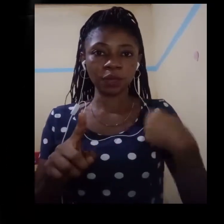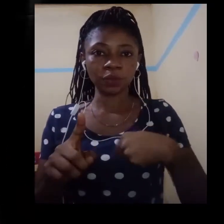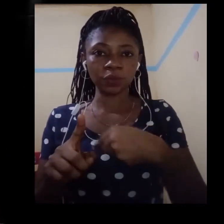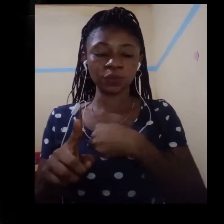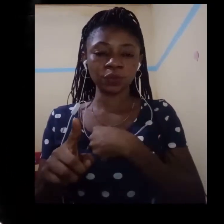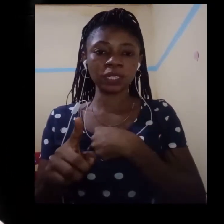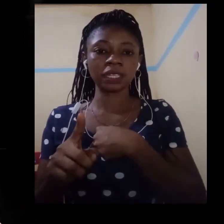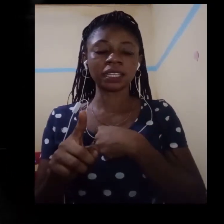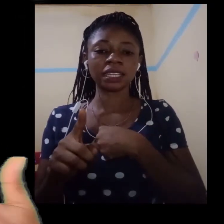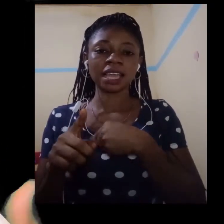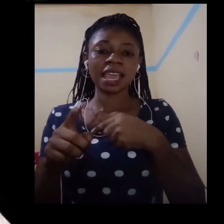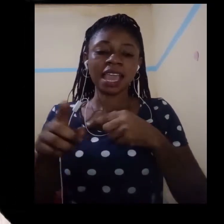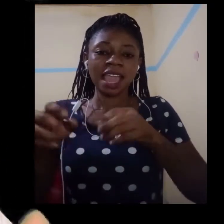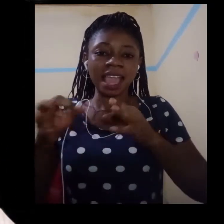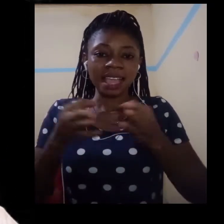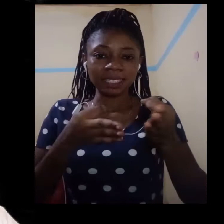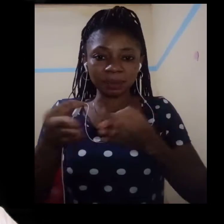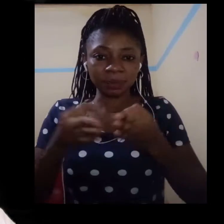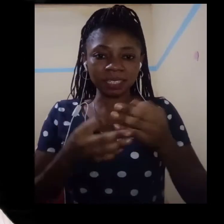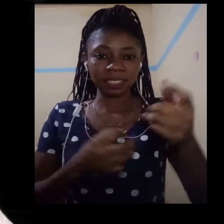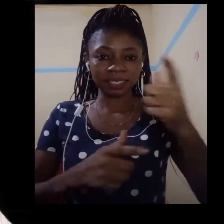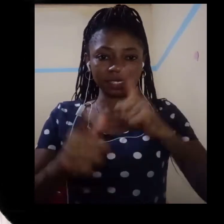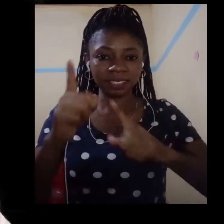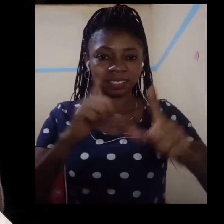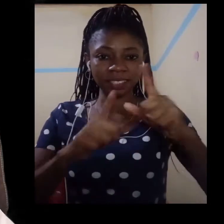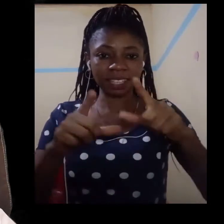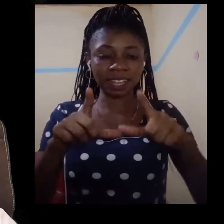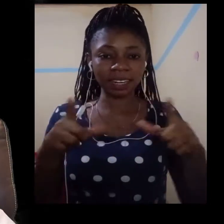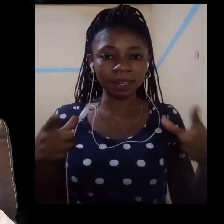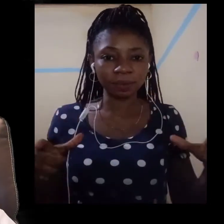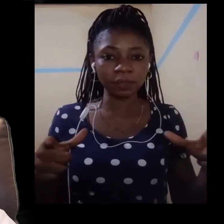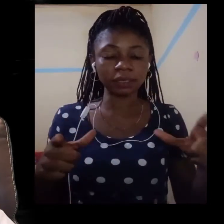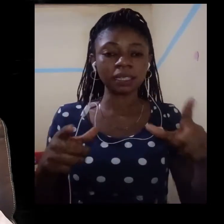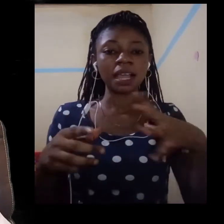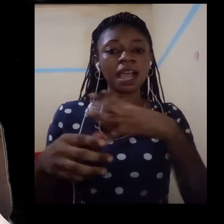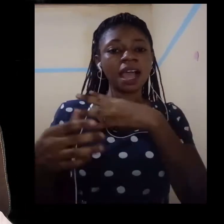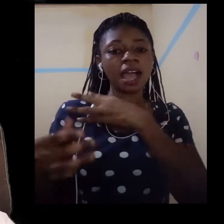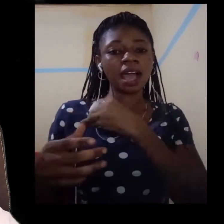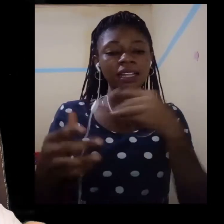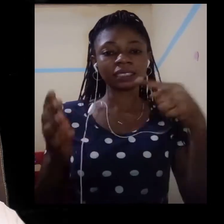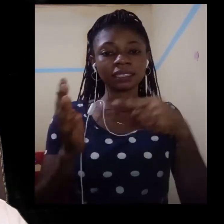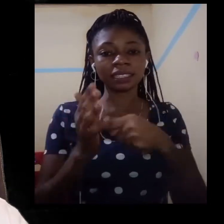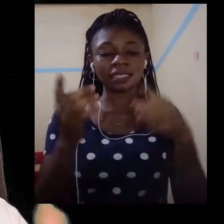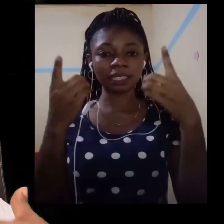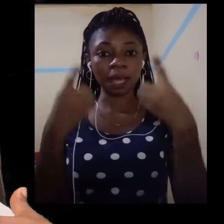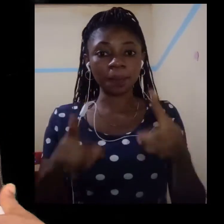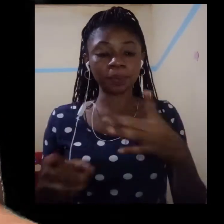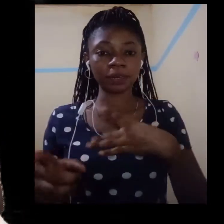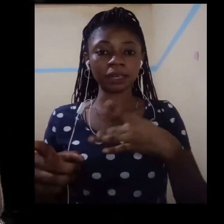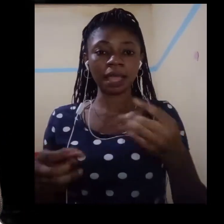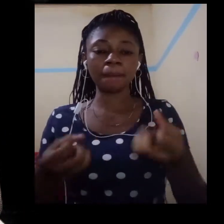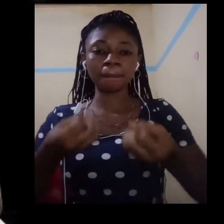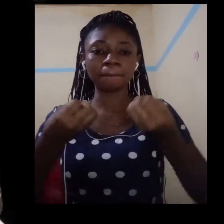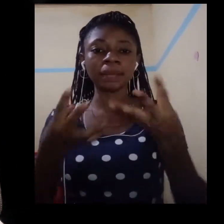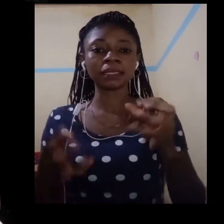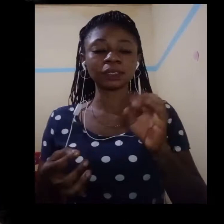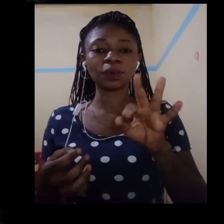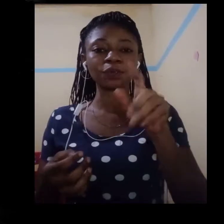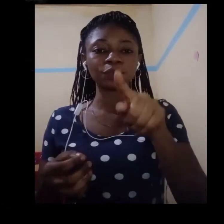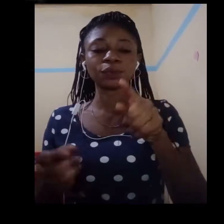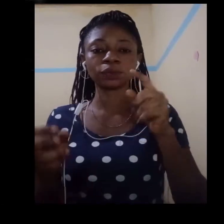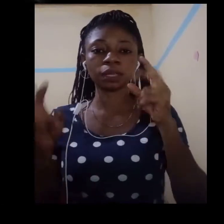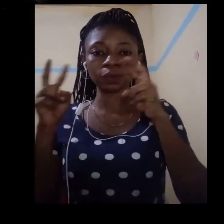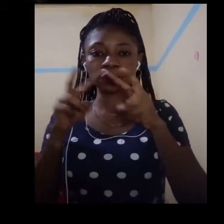are describing sign language. And this came about, like many of you who watch my program